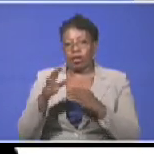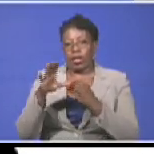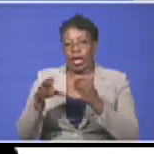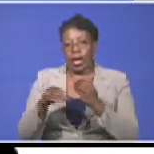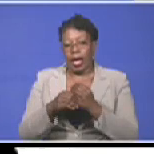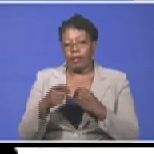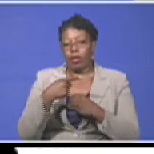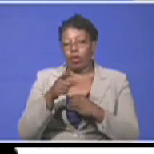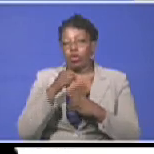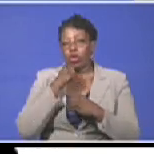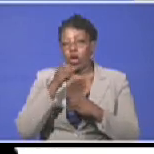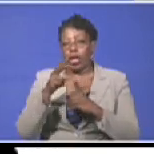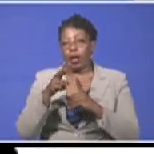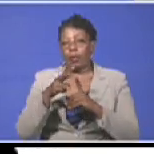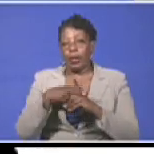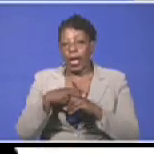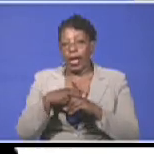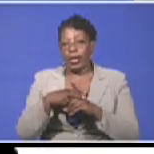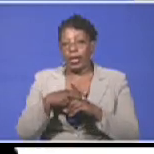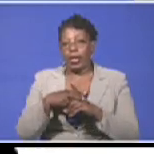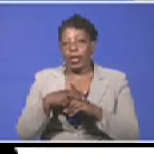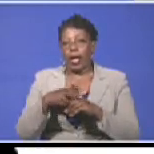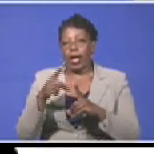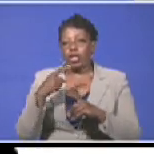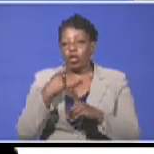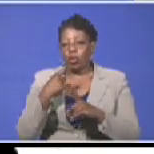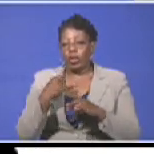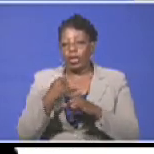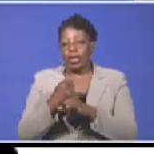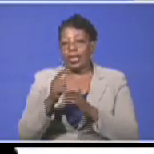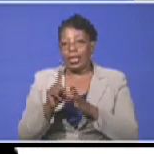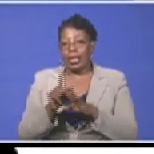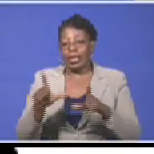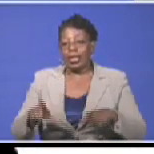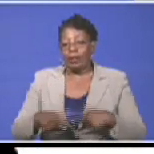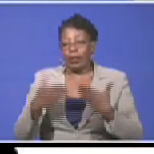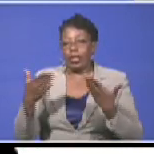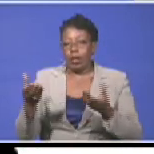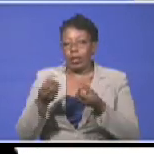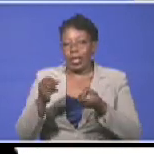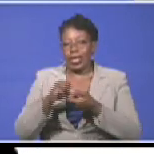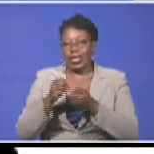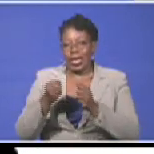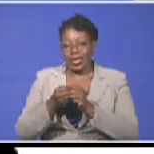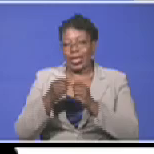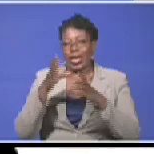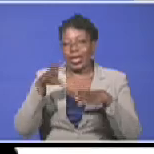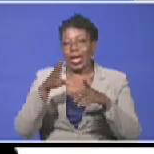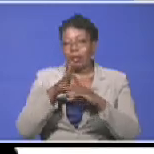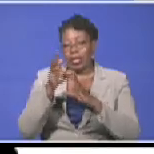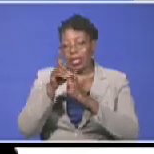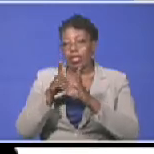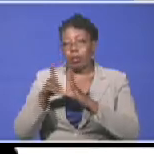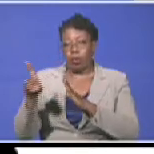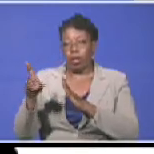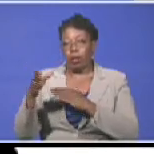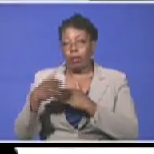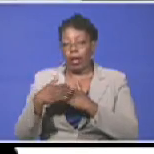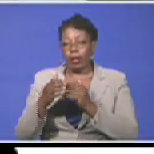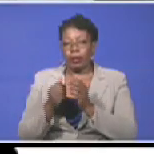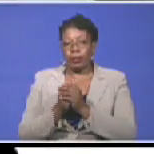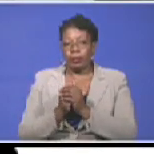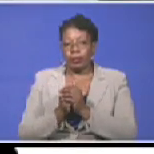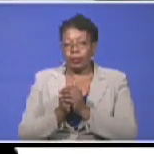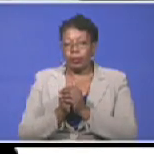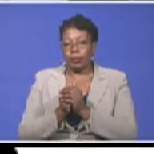who fail to apply and are found to be illegally residing here without status can be deported. The law is